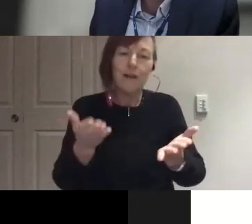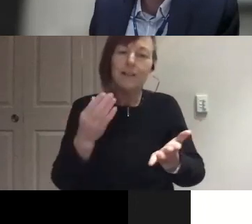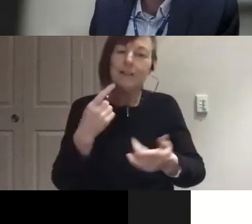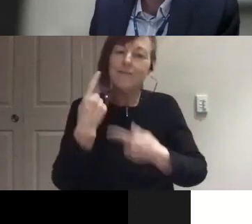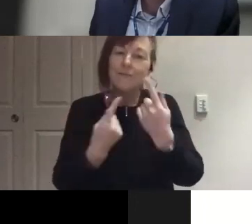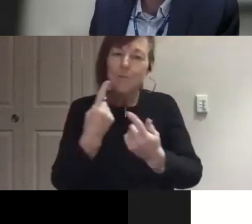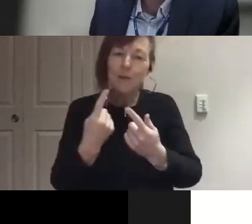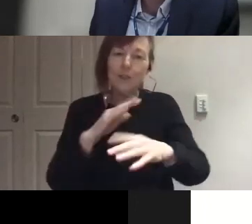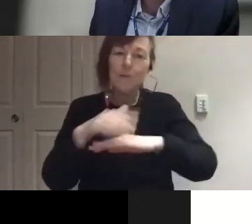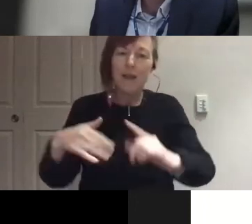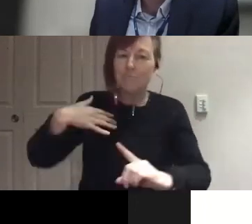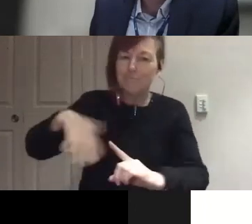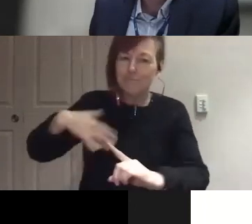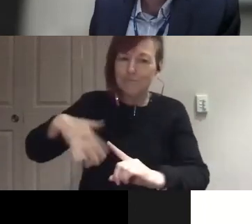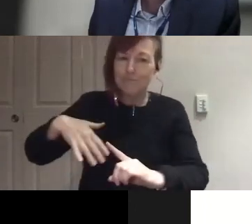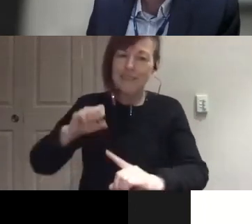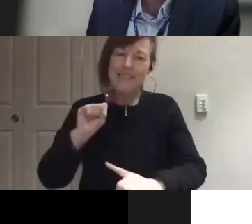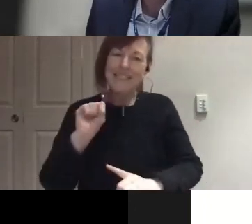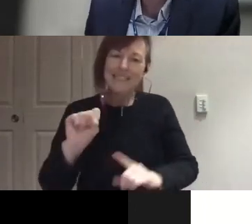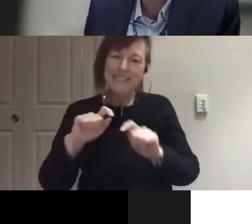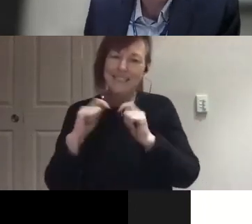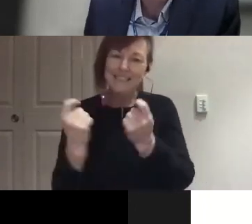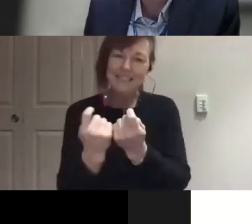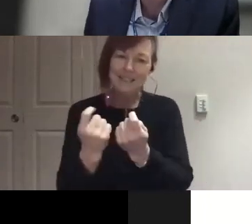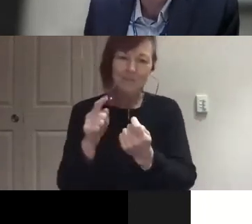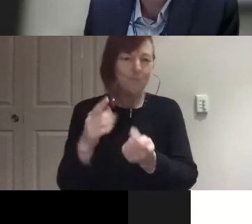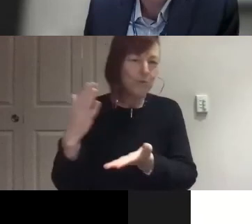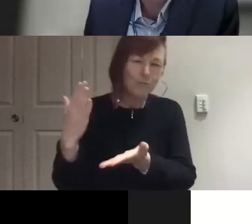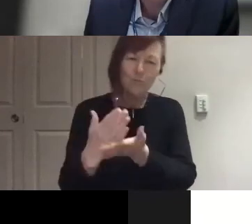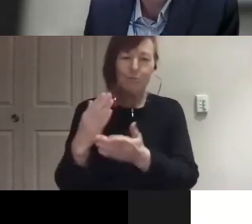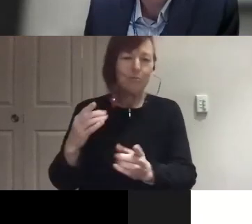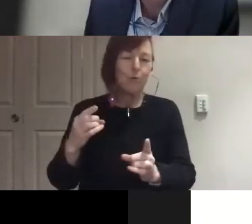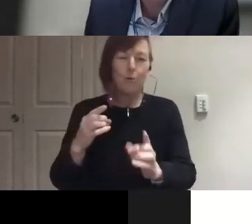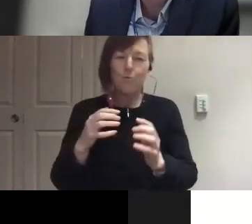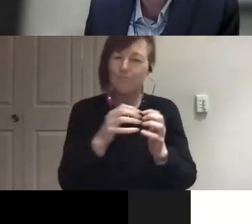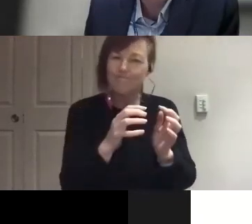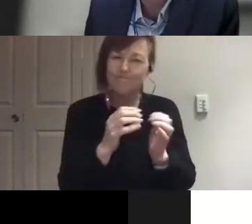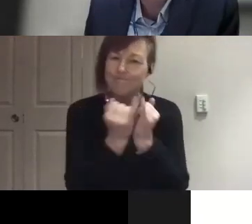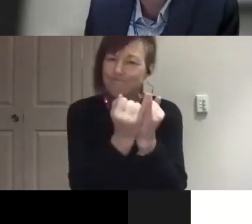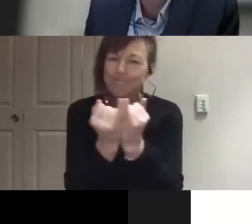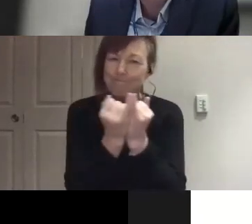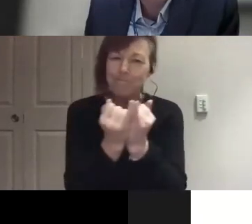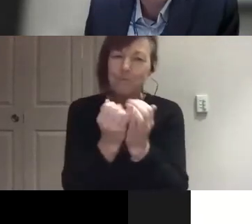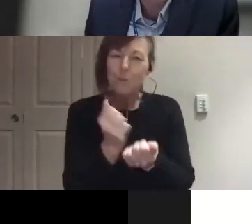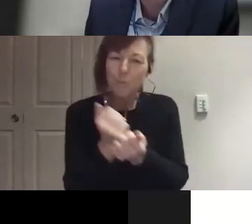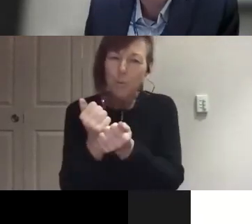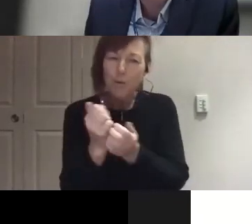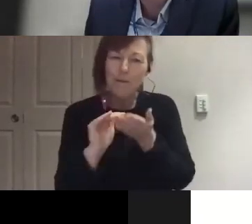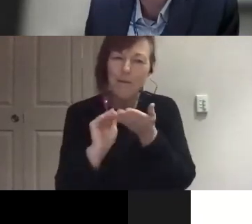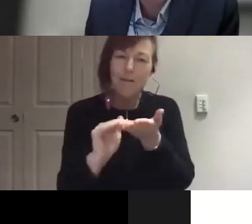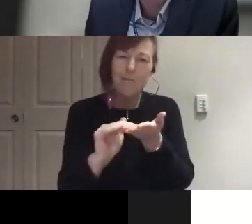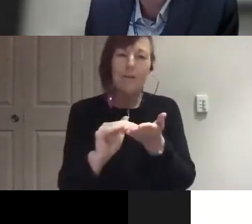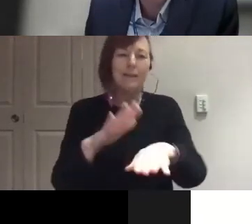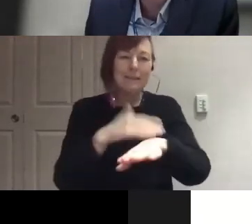behind the scenes, Fung and his team has been working really closely with us to set up the testing sites and have done a great job